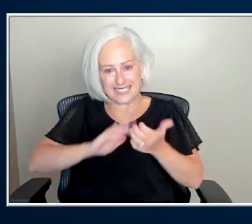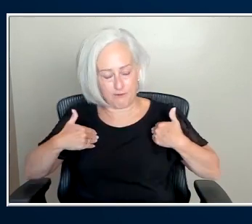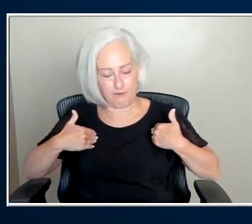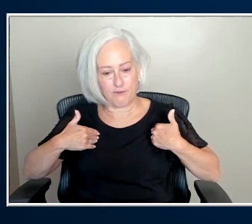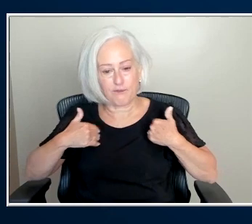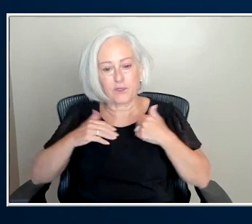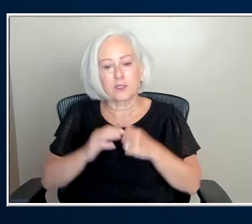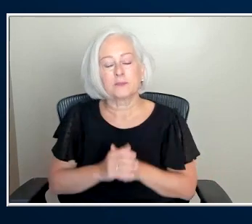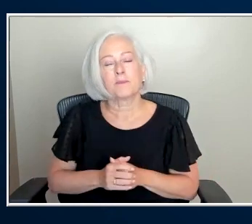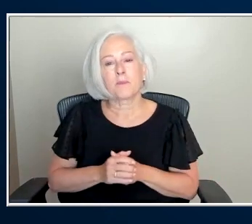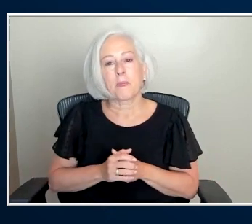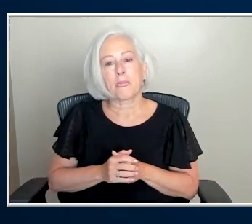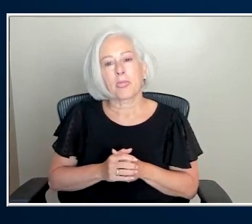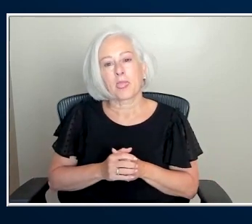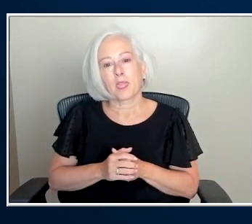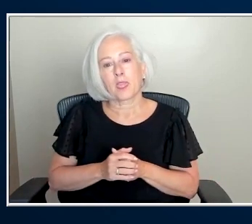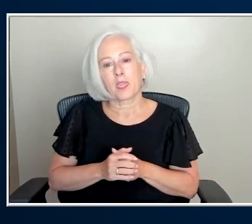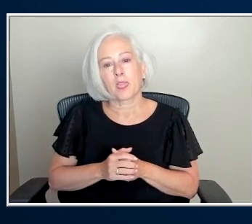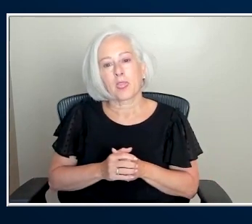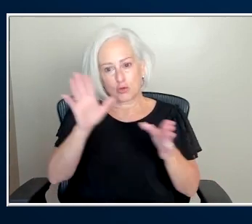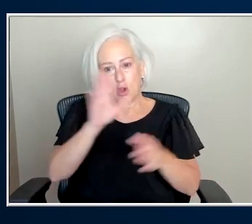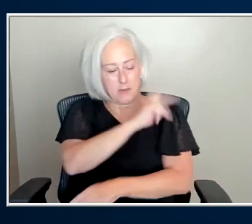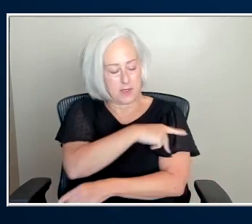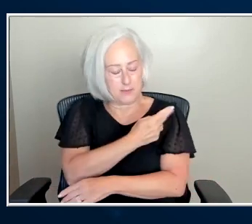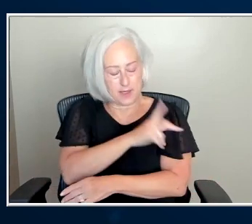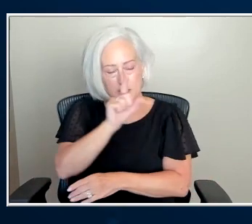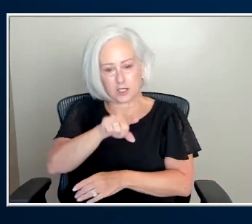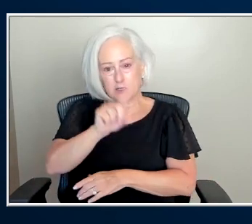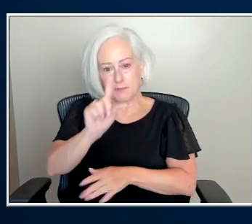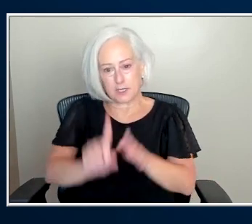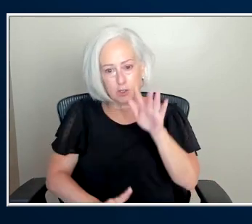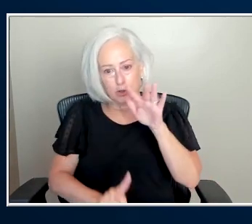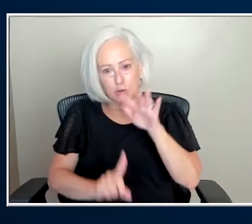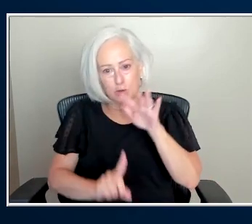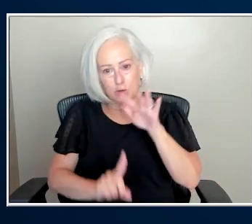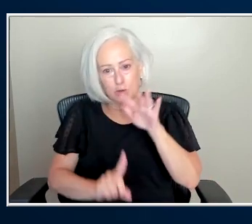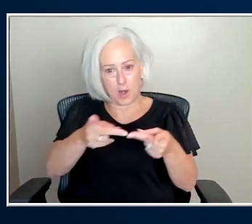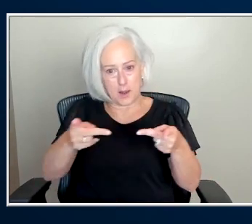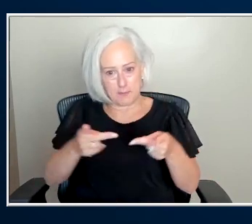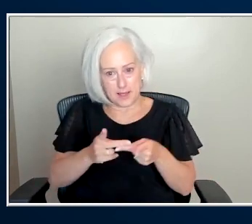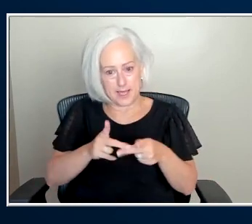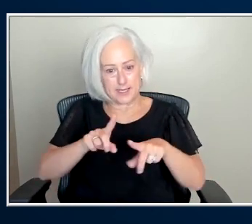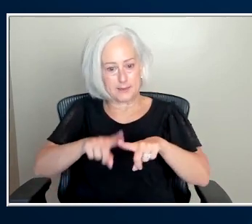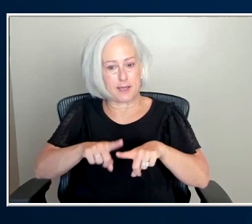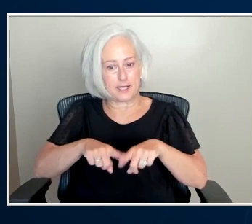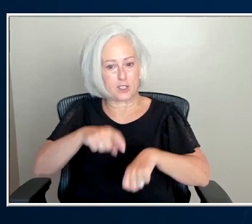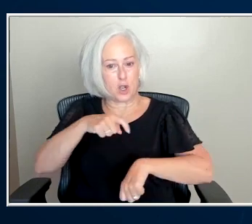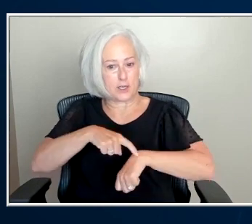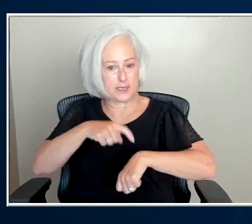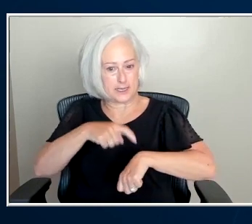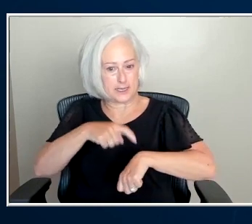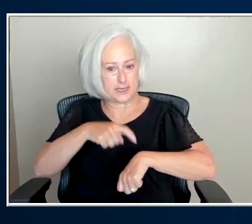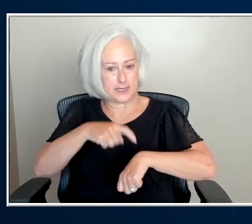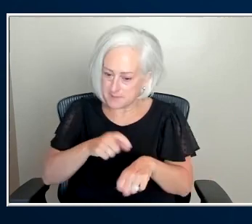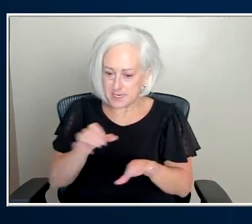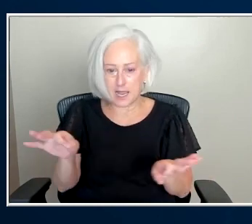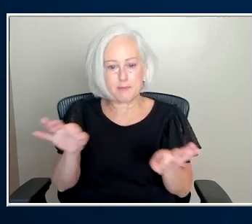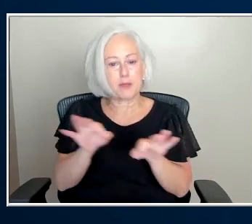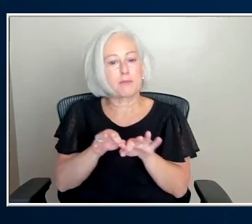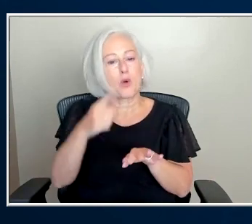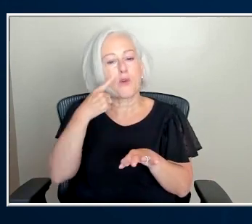trauma patients to come to the right place for the right care at the right time. Time is of the essence when you're dealing with emergencies like